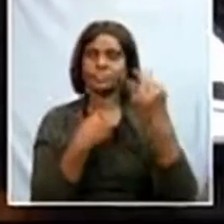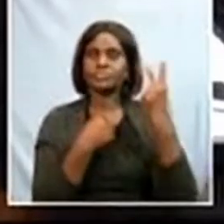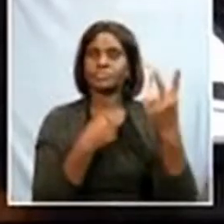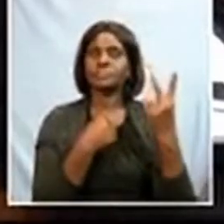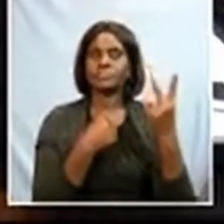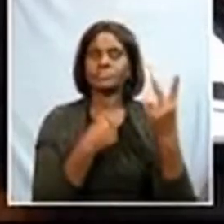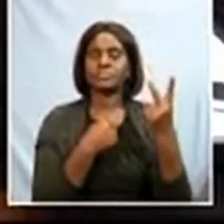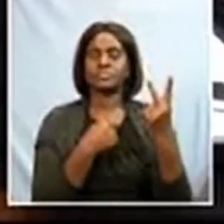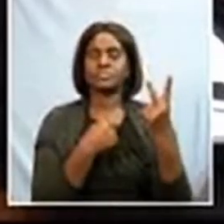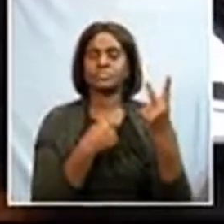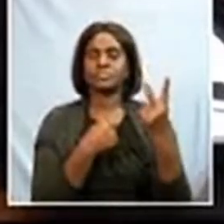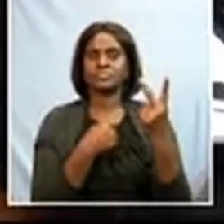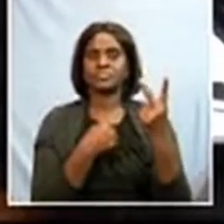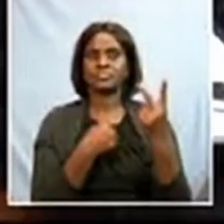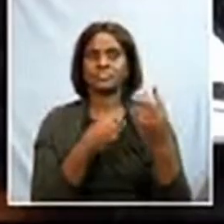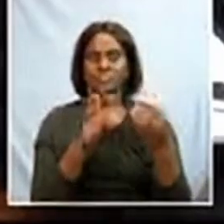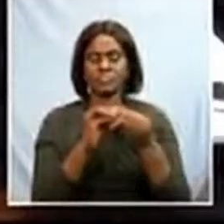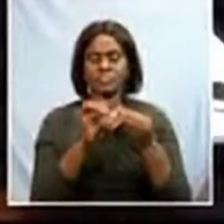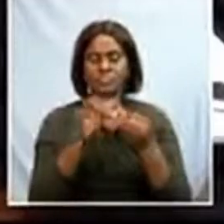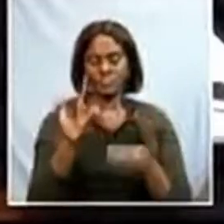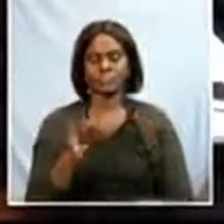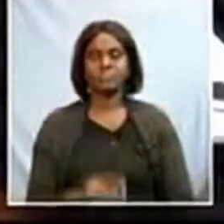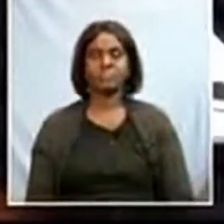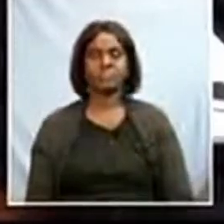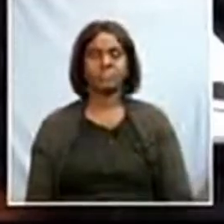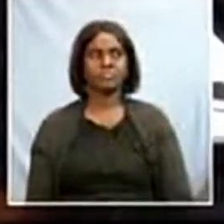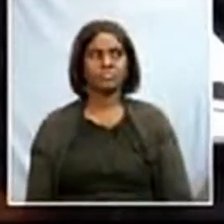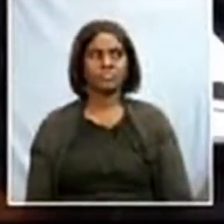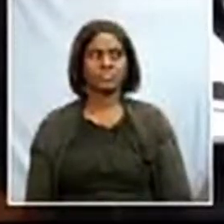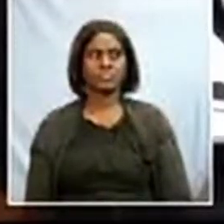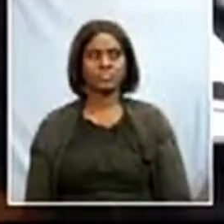2. Let's go to Appendix 8.